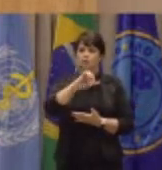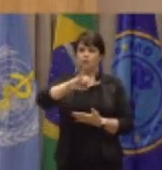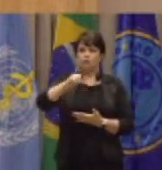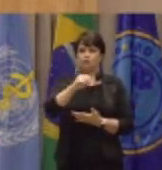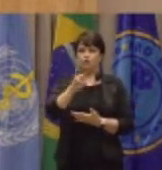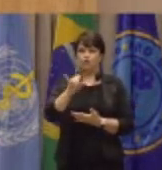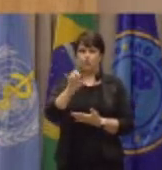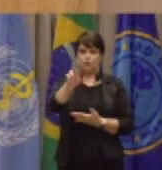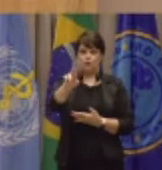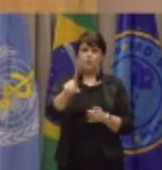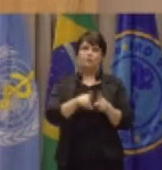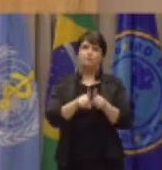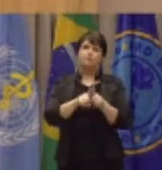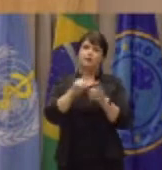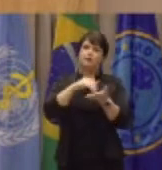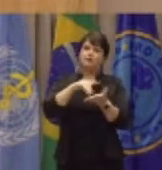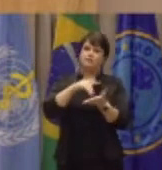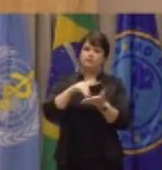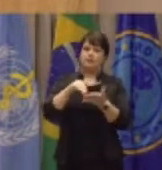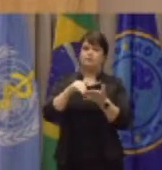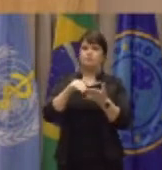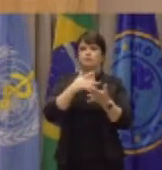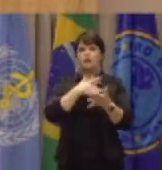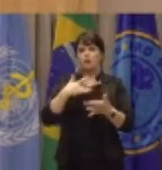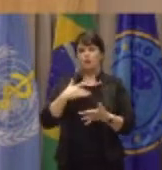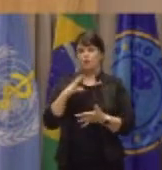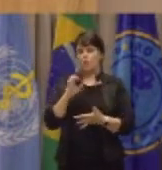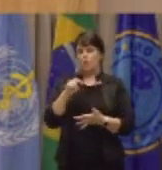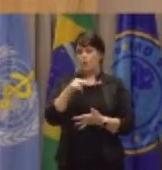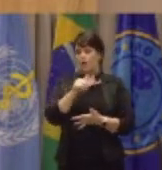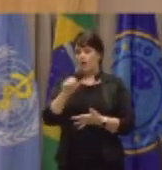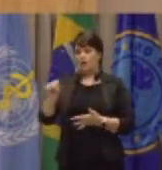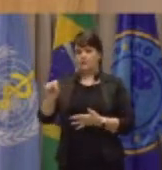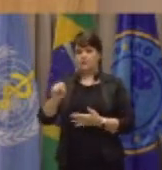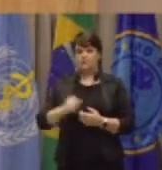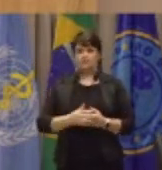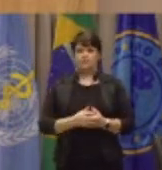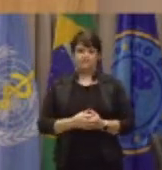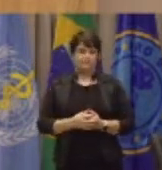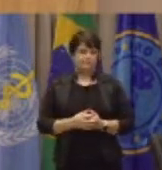of the National Council of Health Secretariats, CONAS.